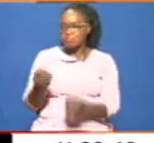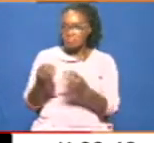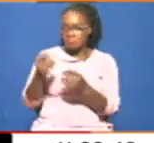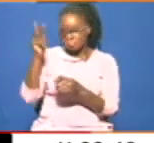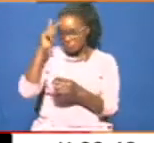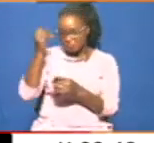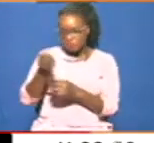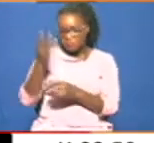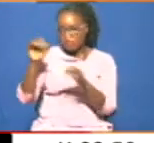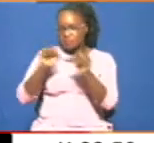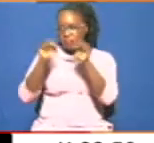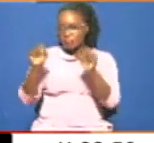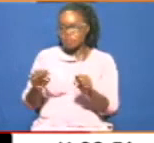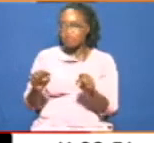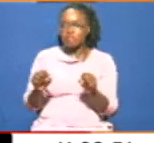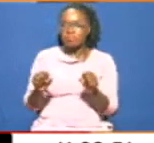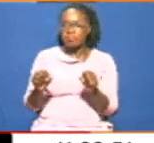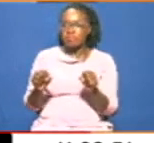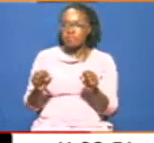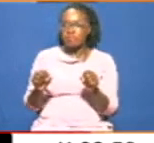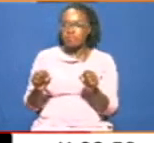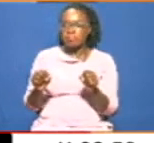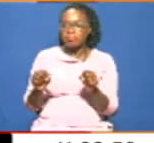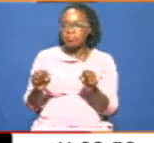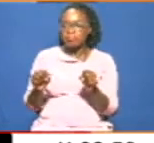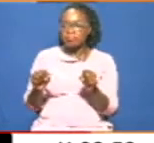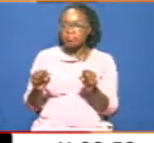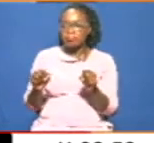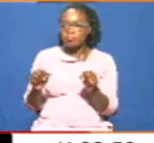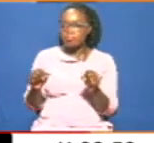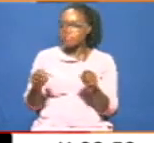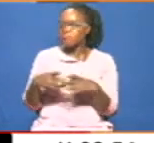of systems that comes with now, when you go out there into the